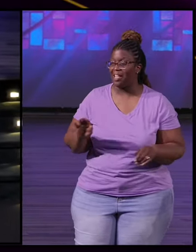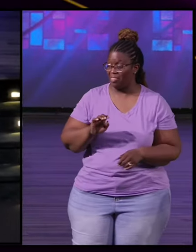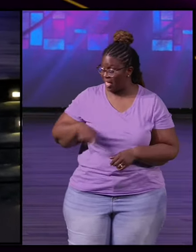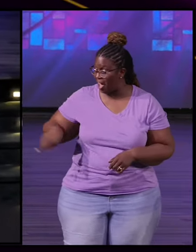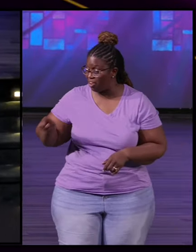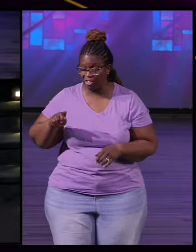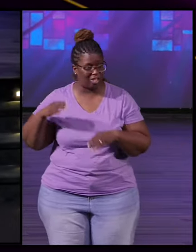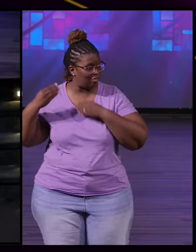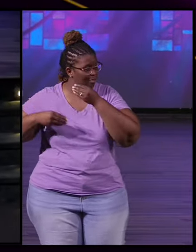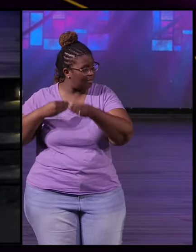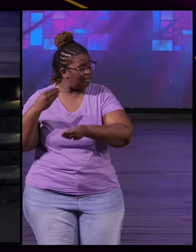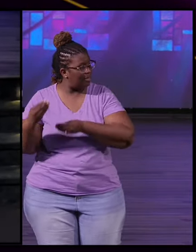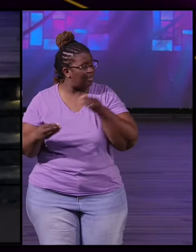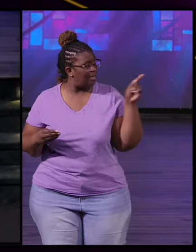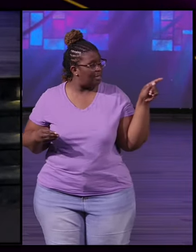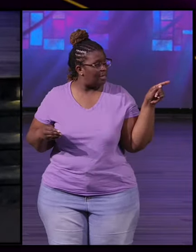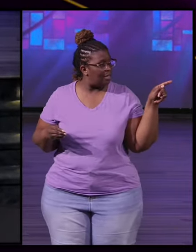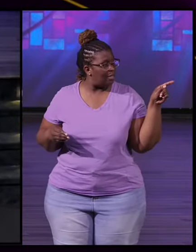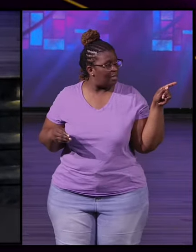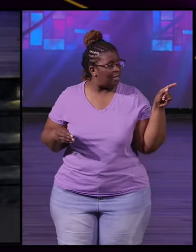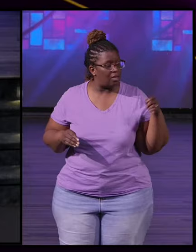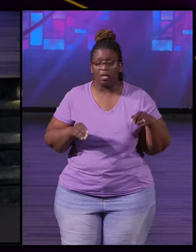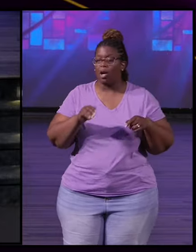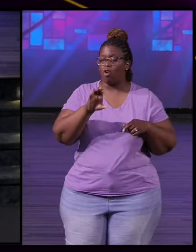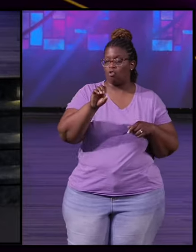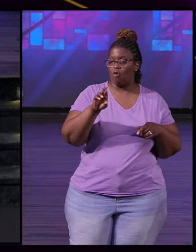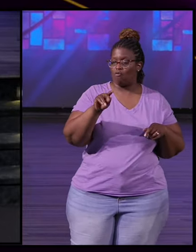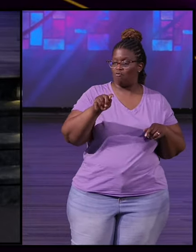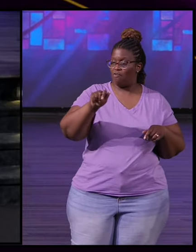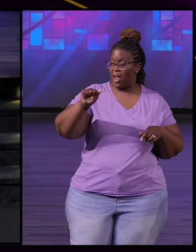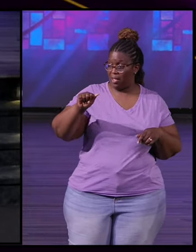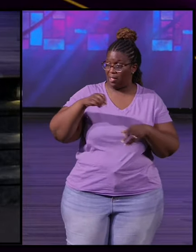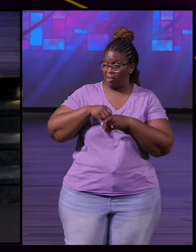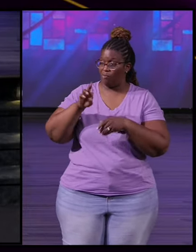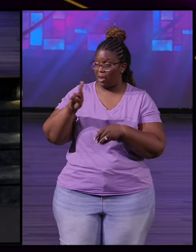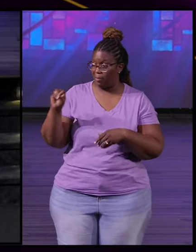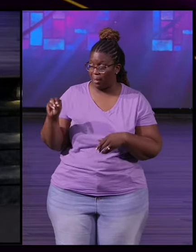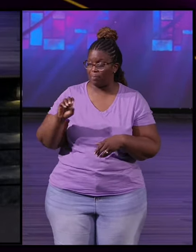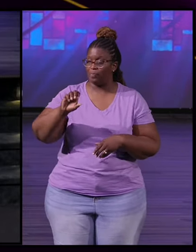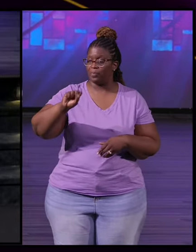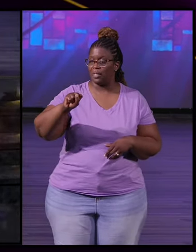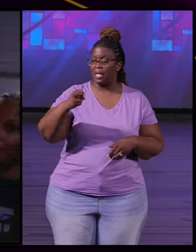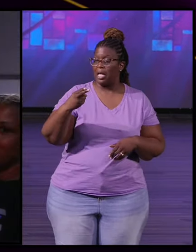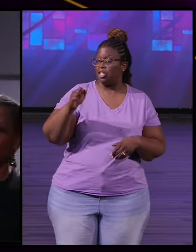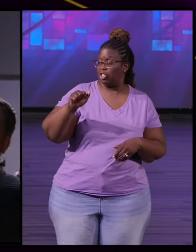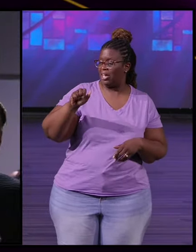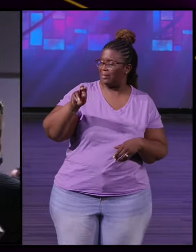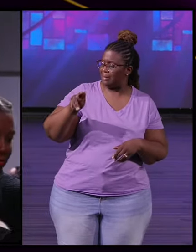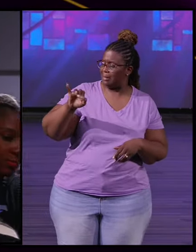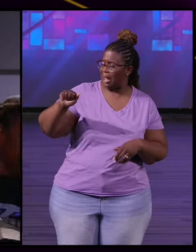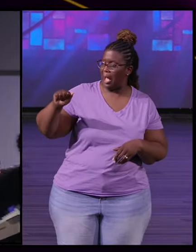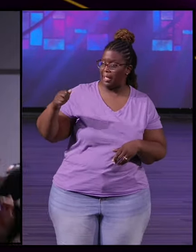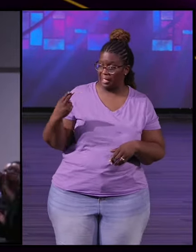Your family. All right, we have a decision from Coretta in Rocky Mount and Shania in Chicago.